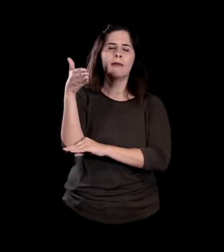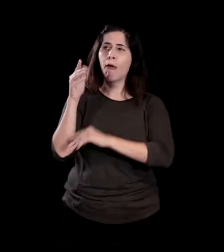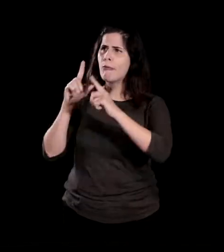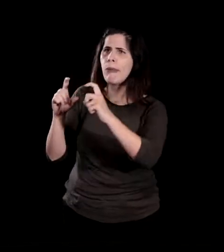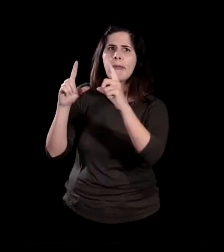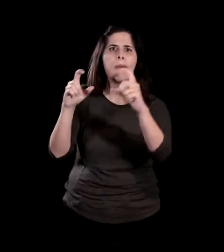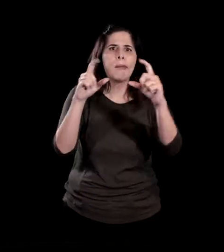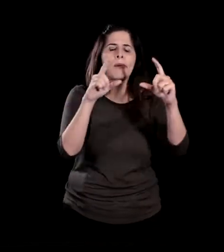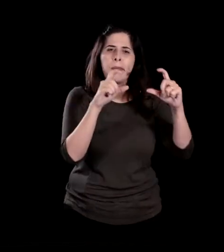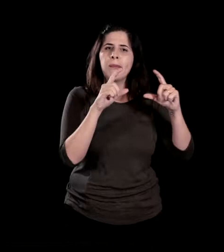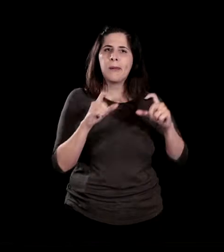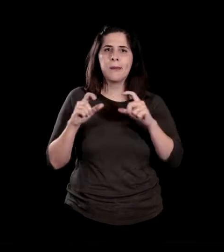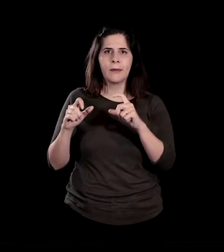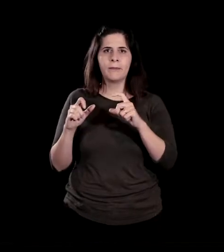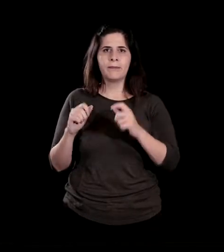know,